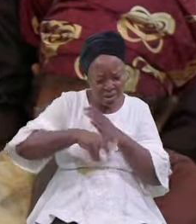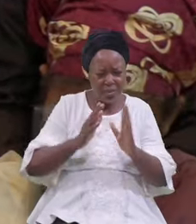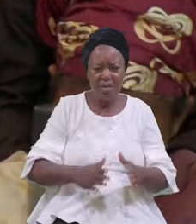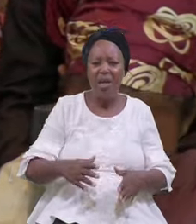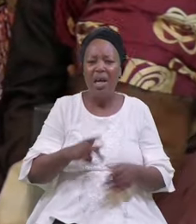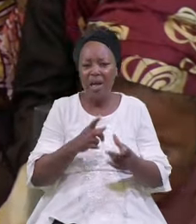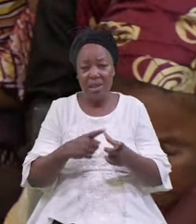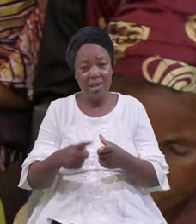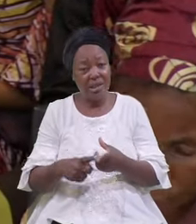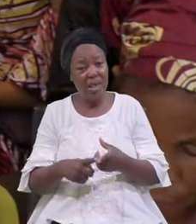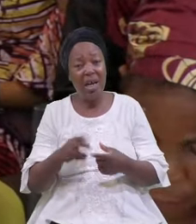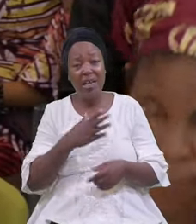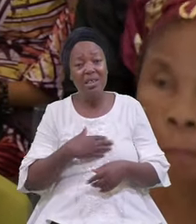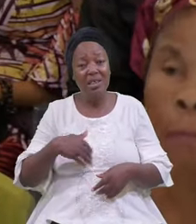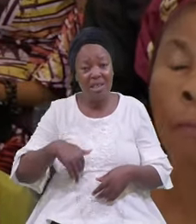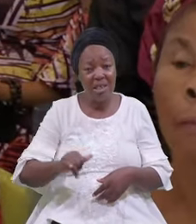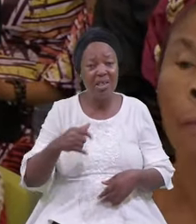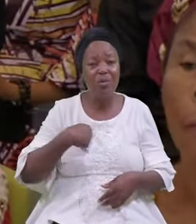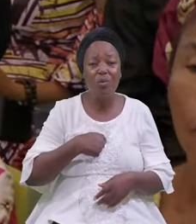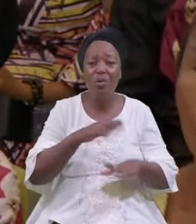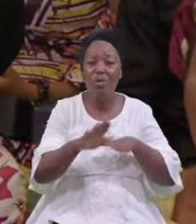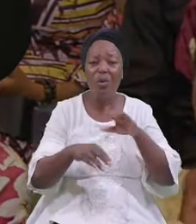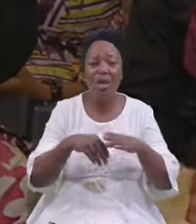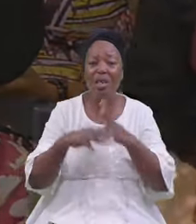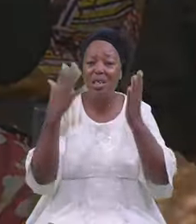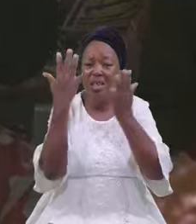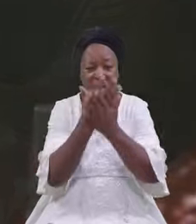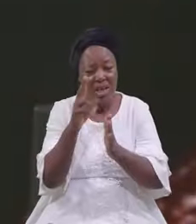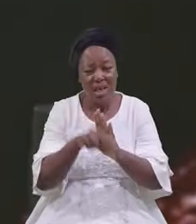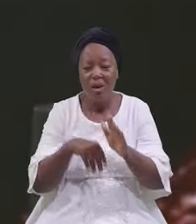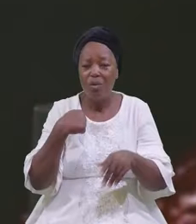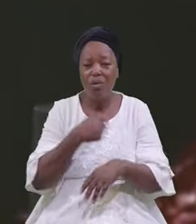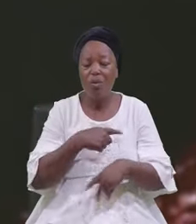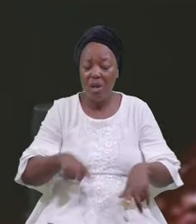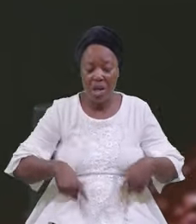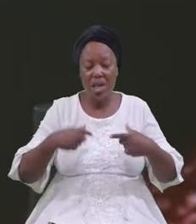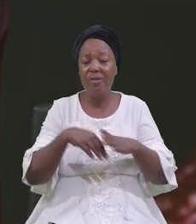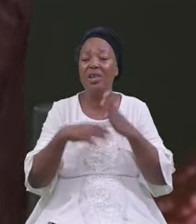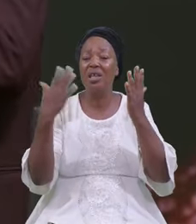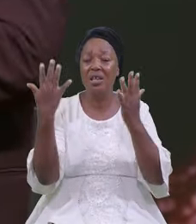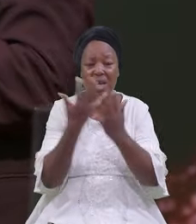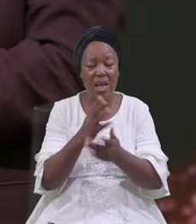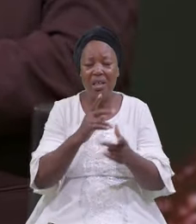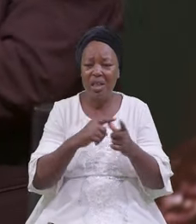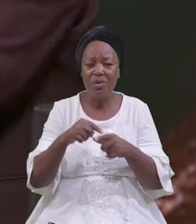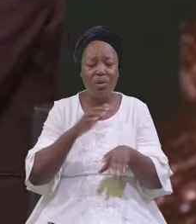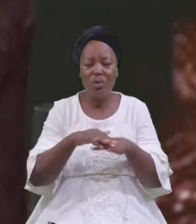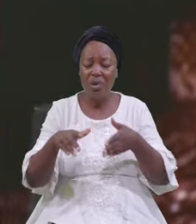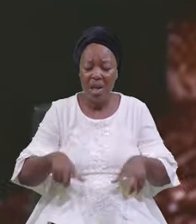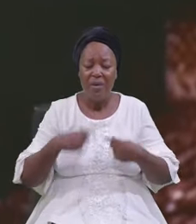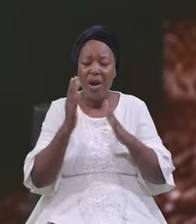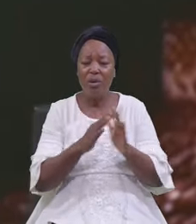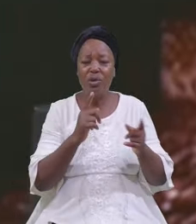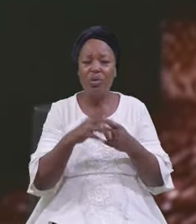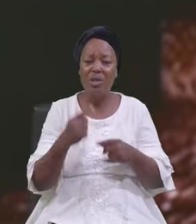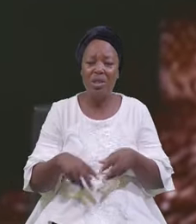and yet we walk in darkness, we live in darkness, and we do not live according to the pattern